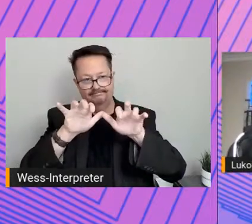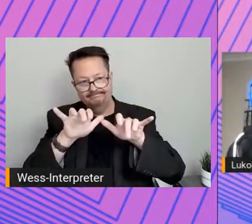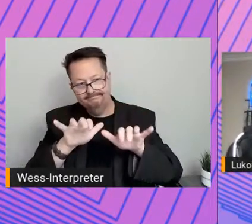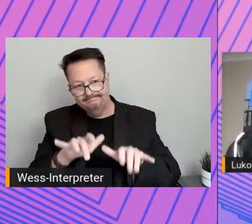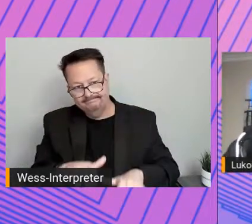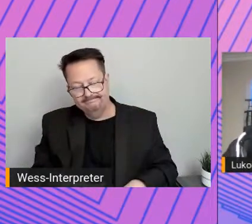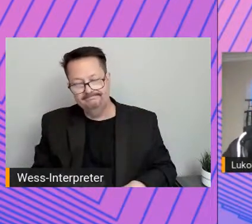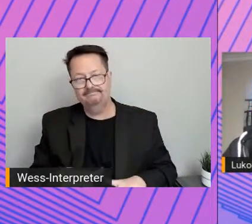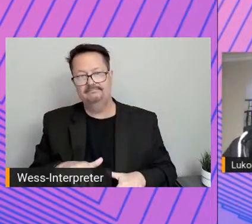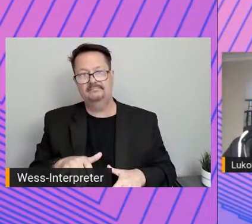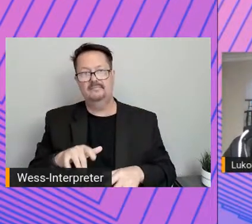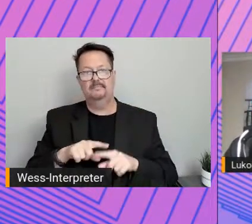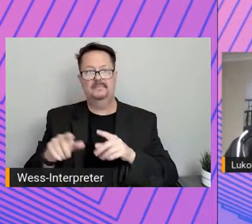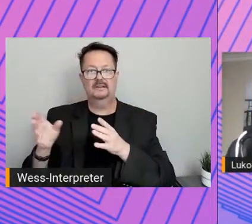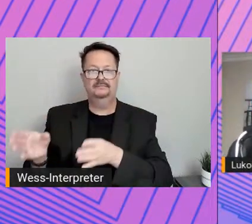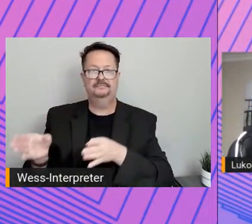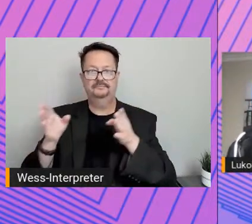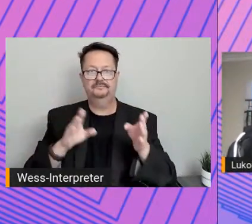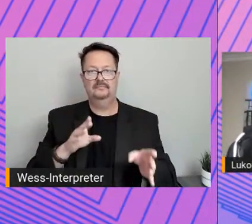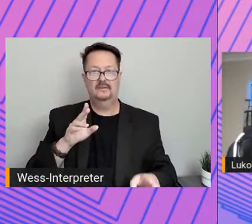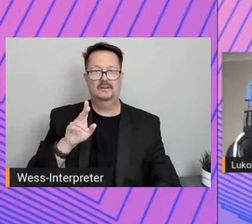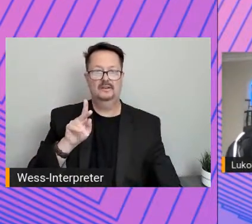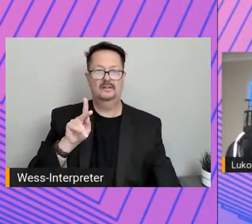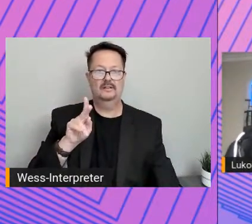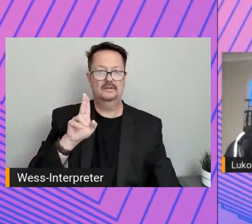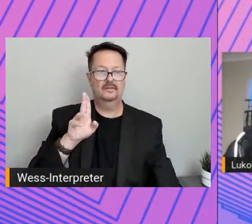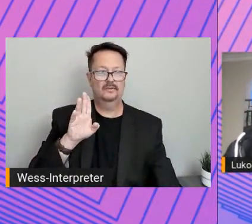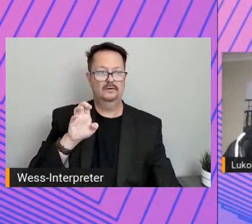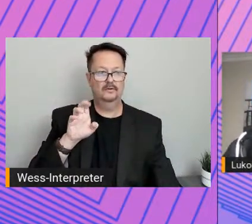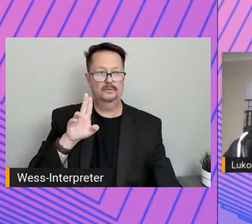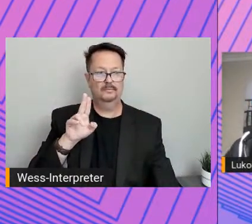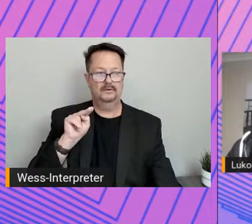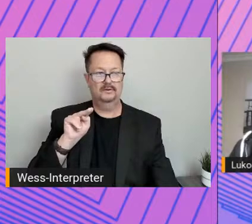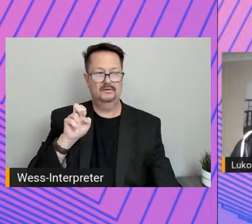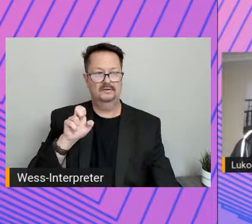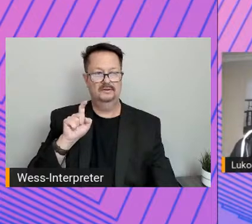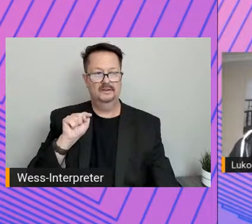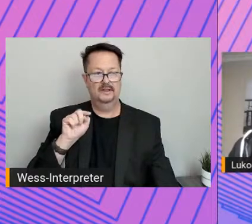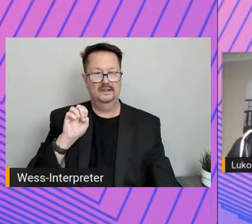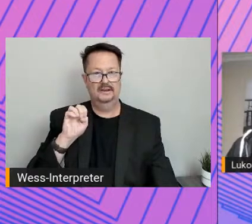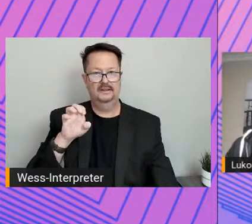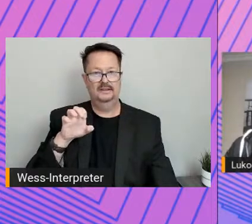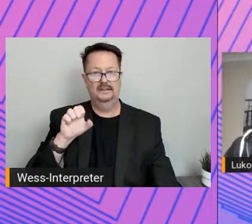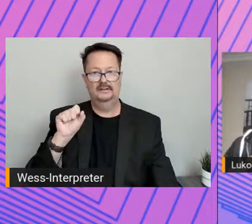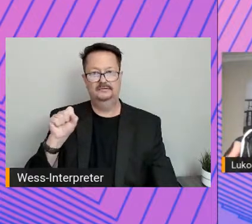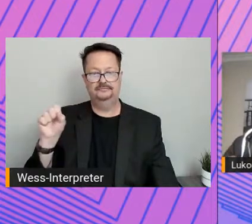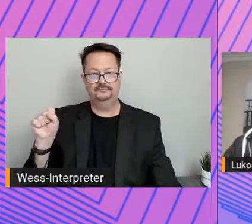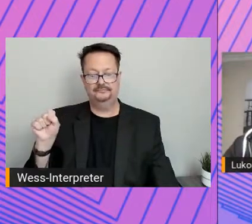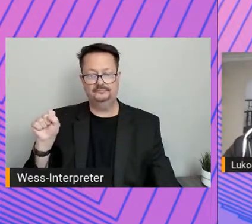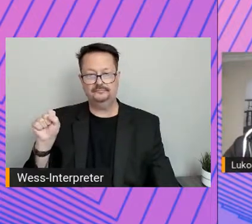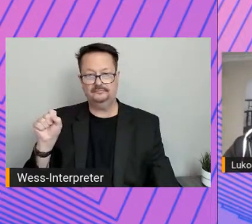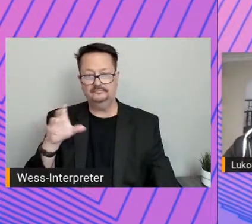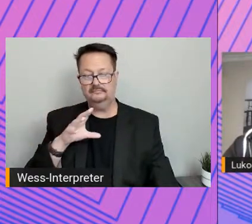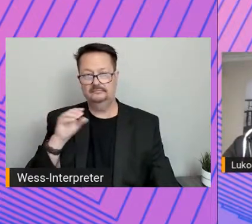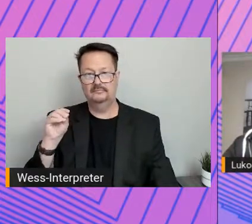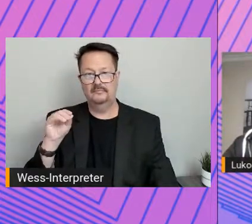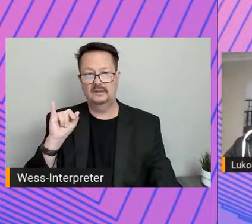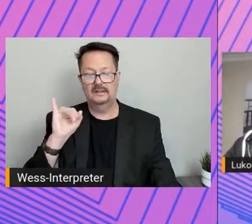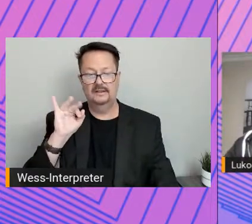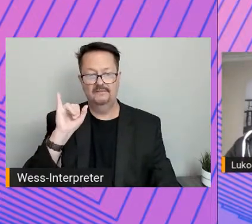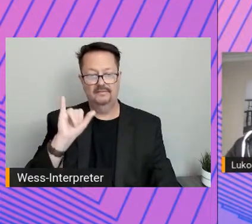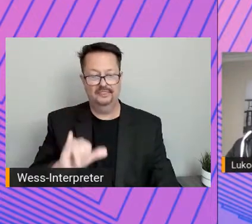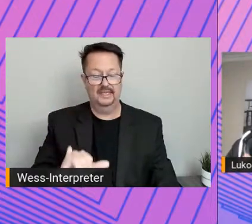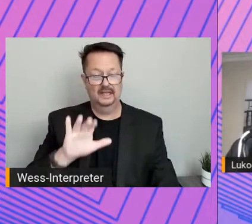on the Kubernetes side of things. But nonetheless, we ended up working with Kubernetes. And if that is your